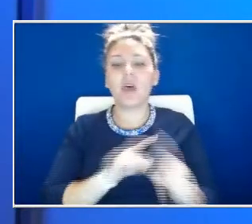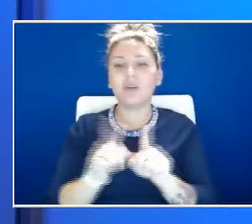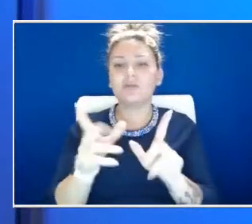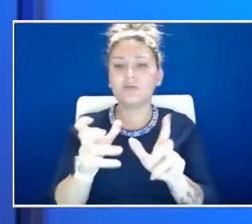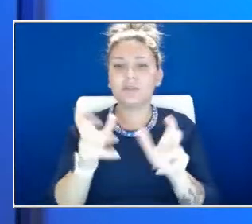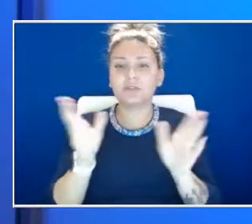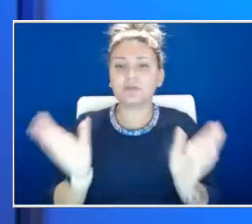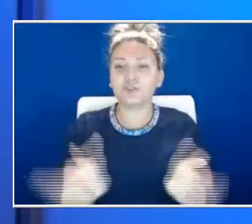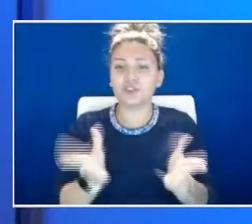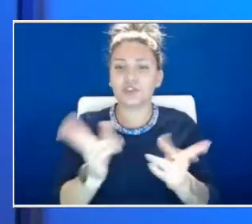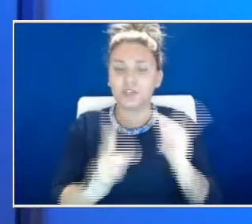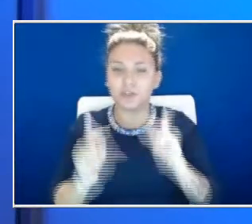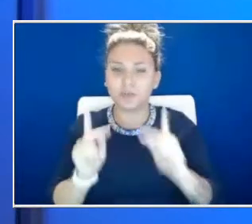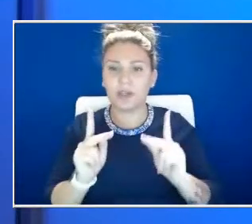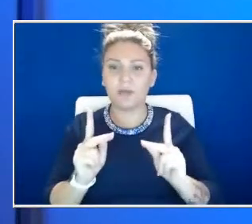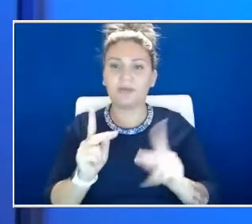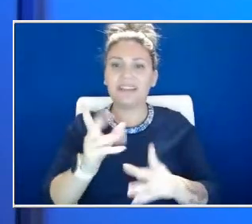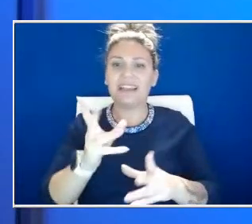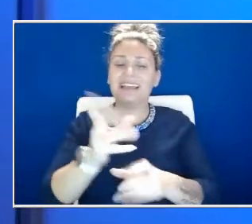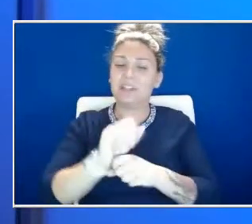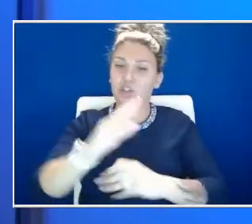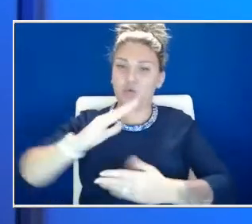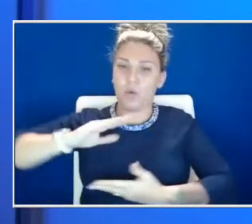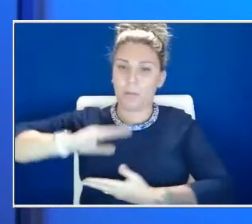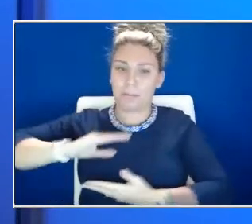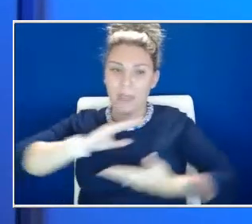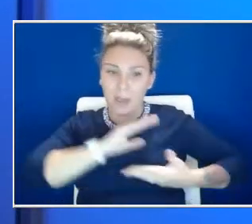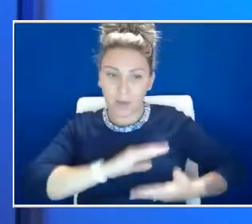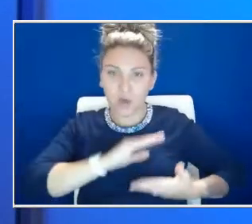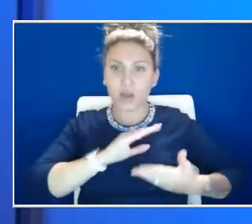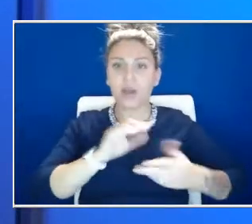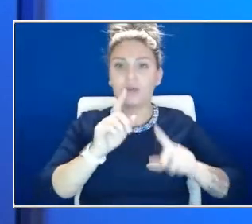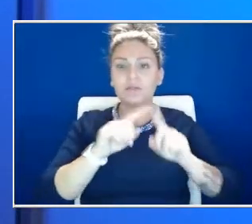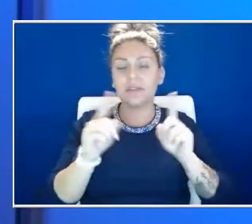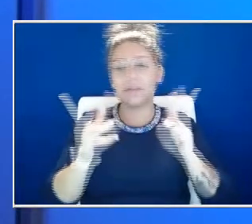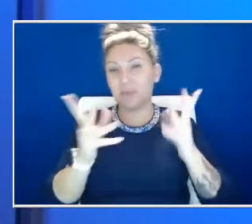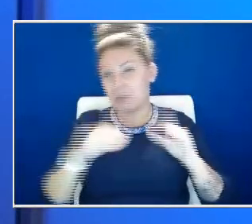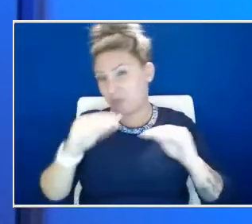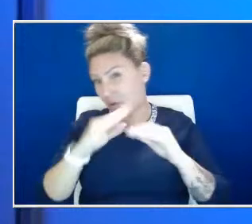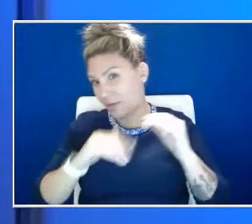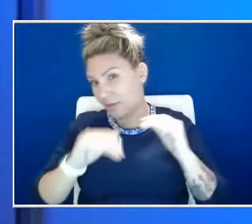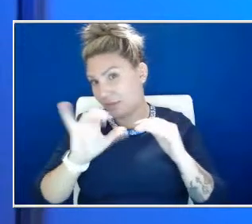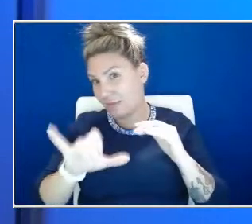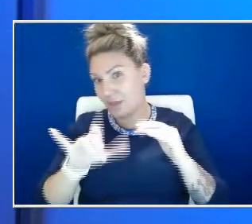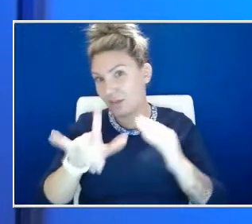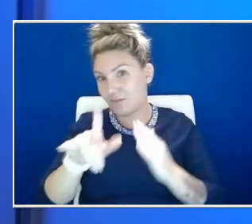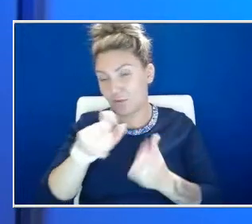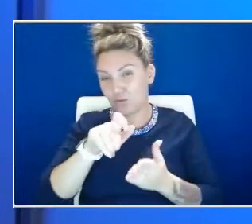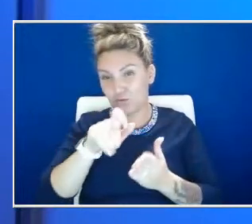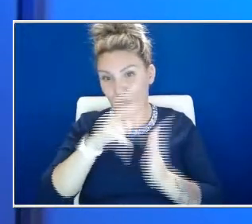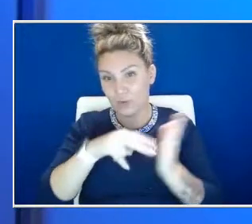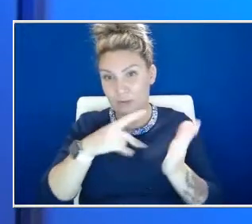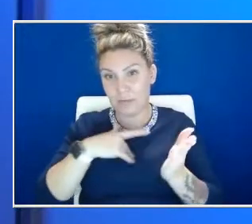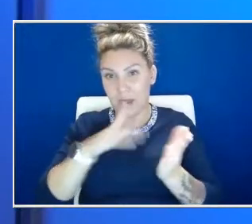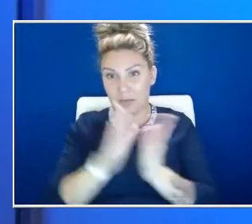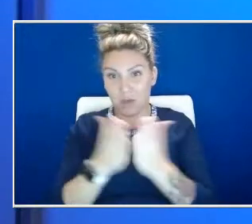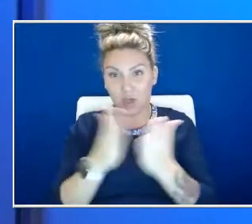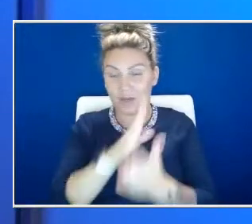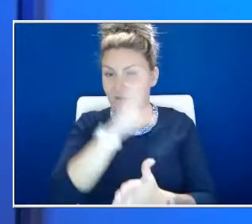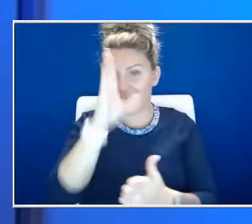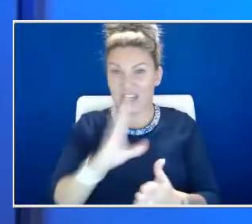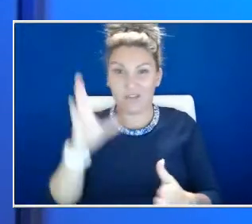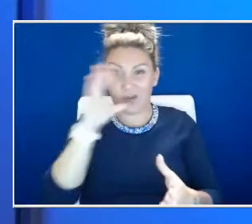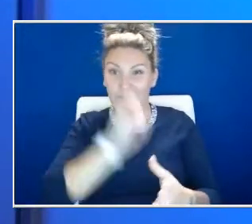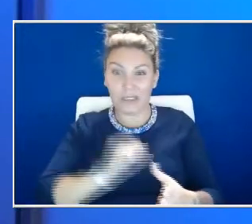people, get your mammograms. But it might take more than that. If you read my book, you'll see I'd never missed a mammogram.